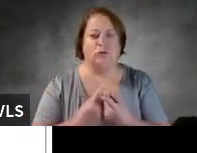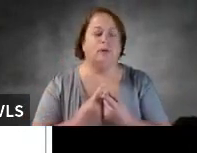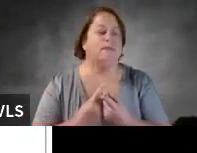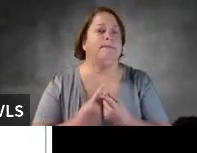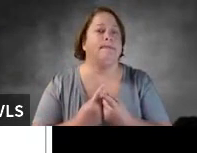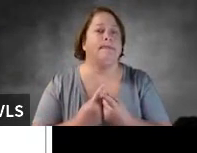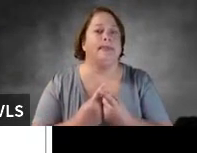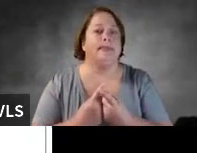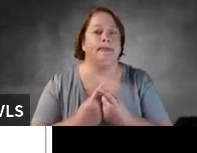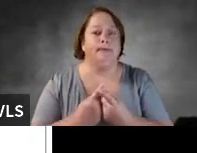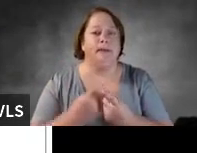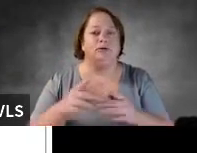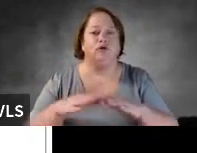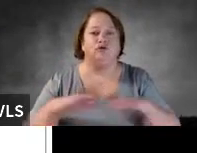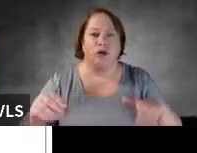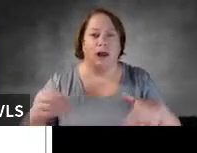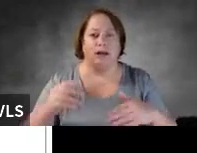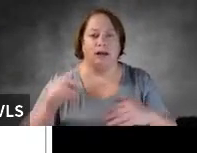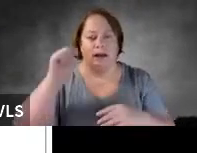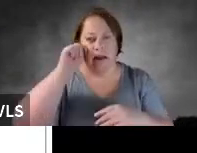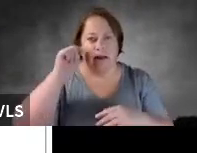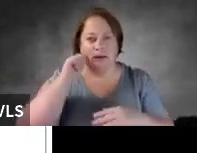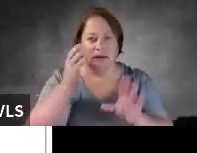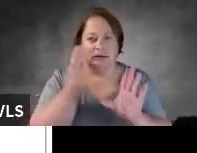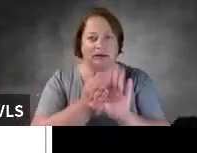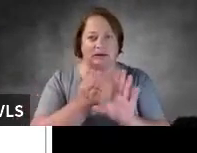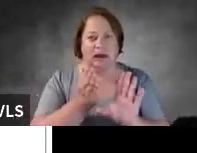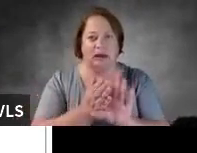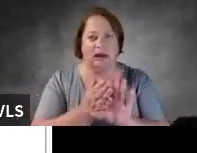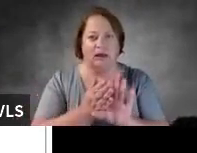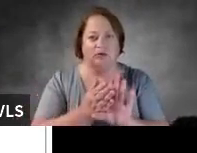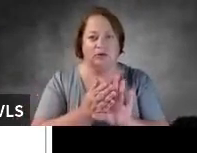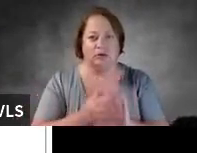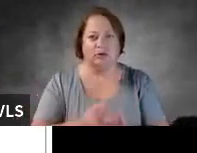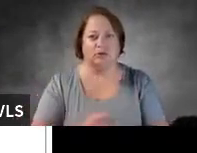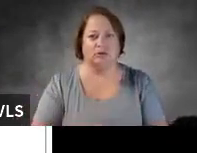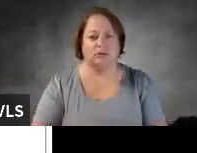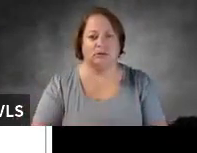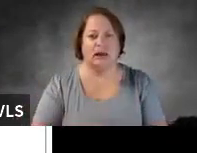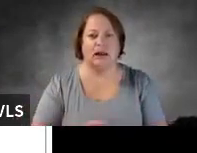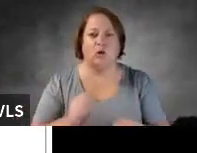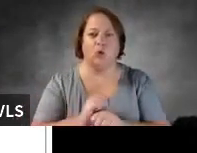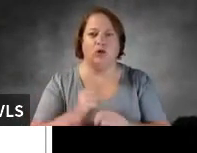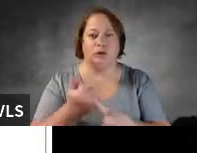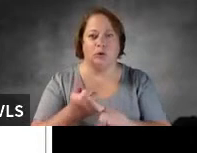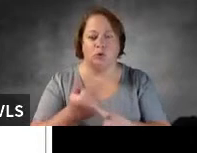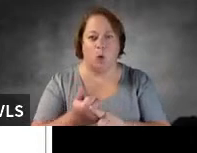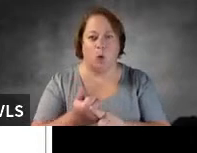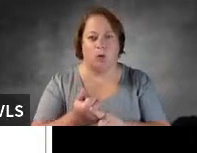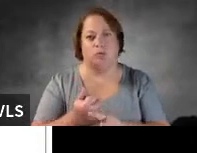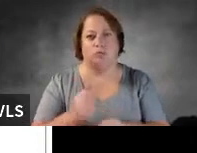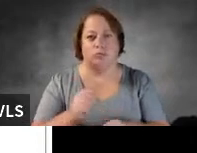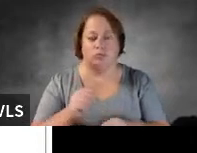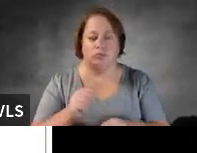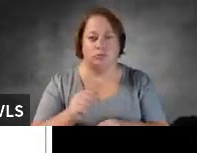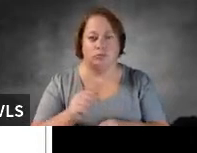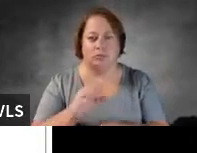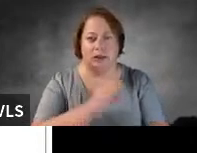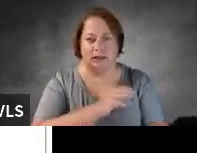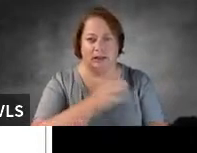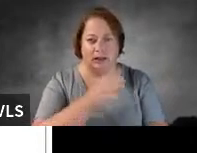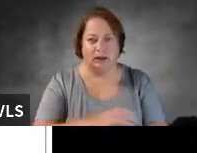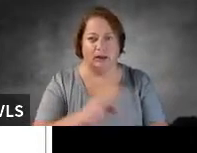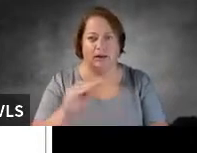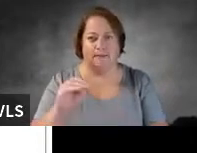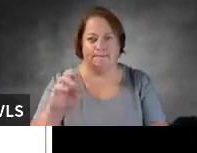is a child and adolescent psychiatrist. That's wrong there. He's a psychiatrist, and he works in his own medical practice at Mercy Clinic.